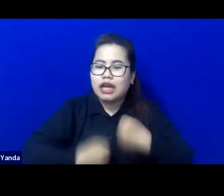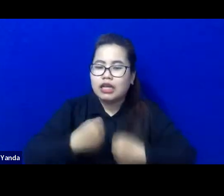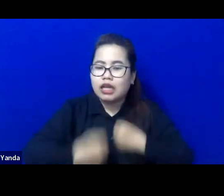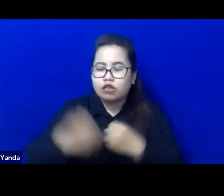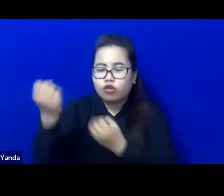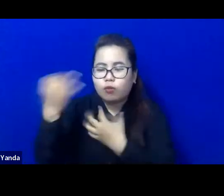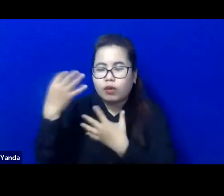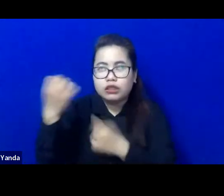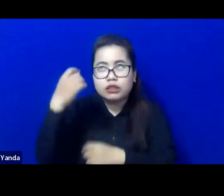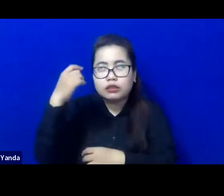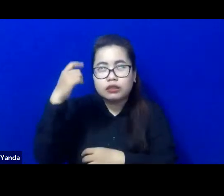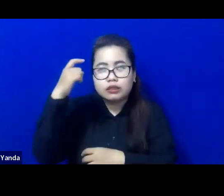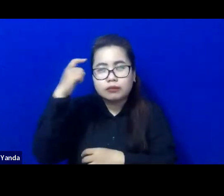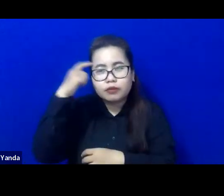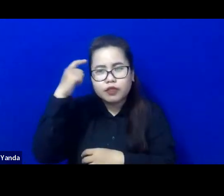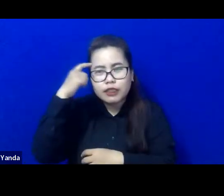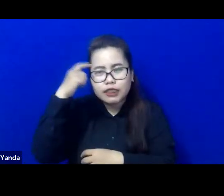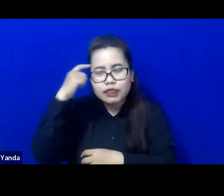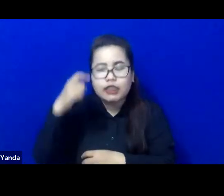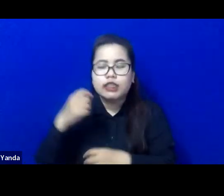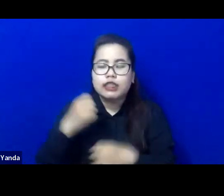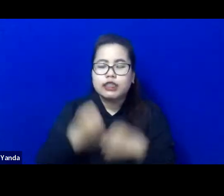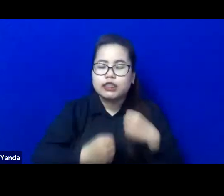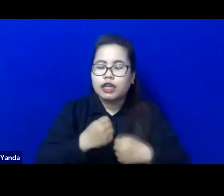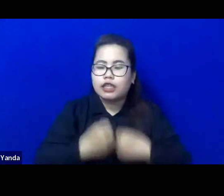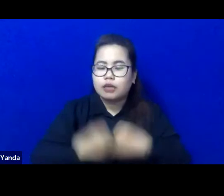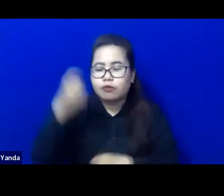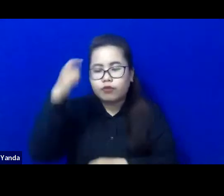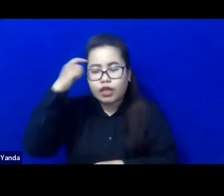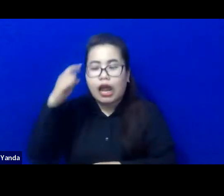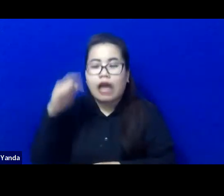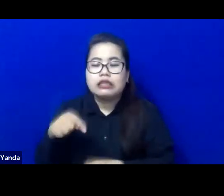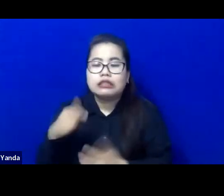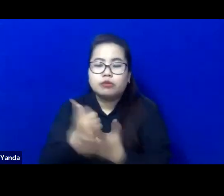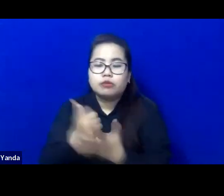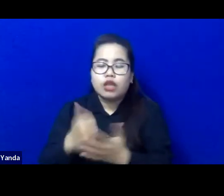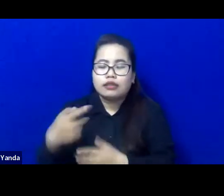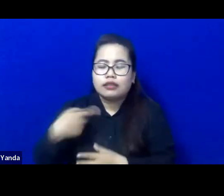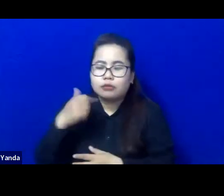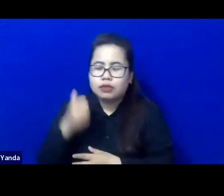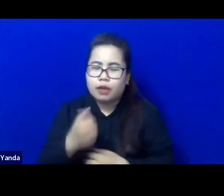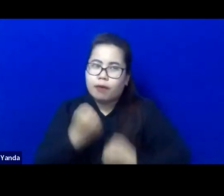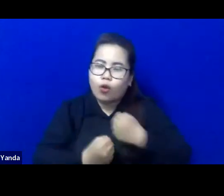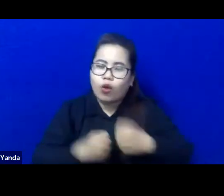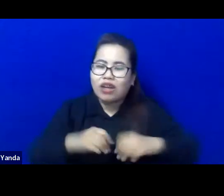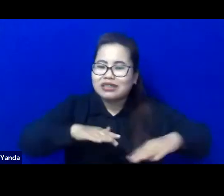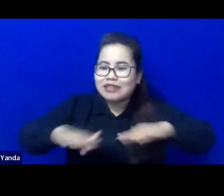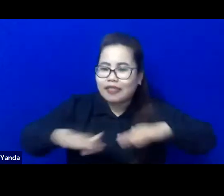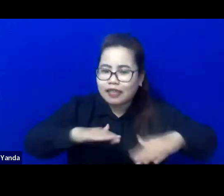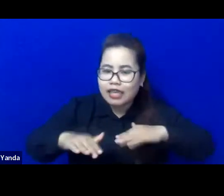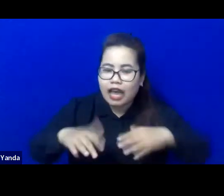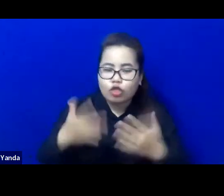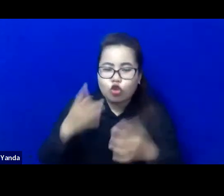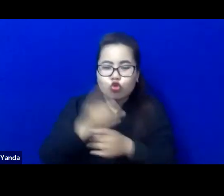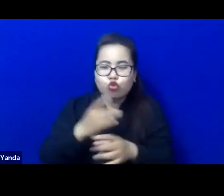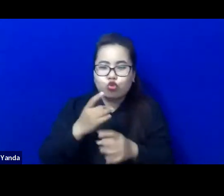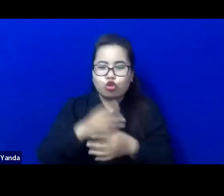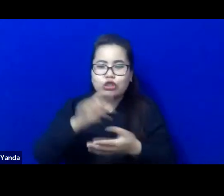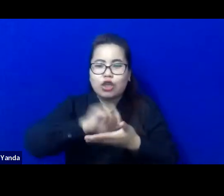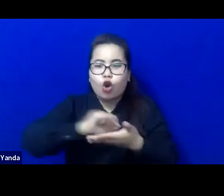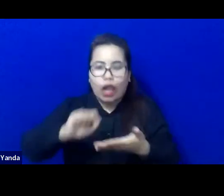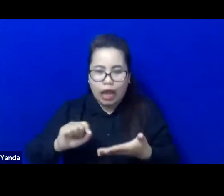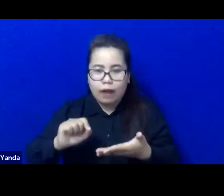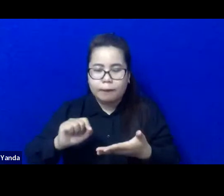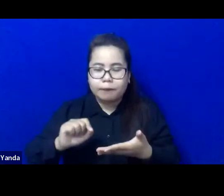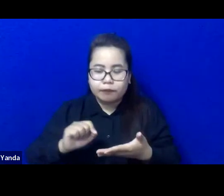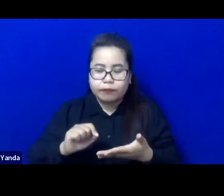teachers and those that work with the people, to allow someone to get out in public so that they can learn the routines and behaviours which allow them to